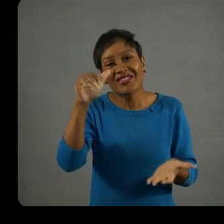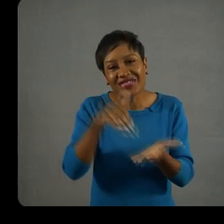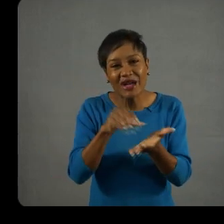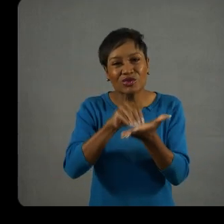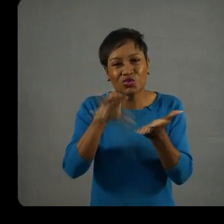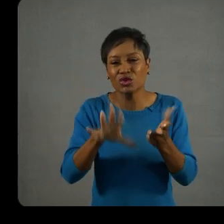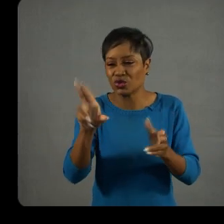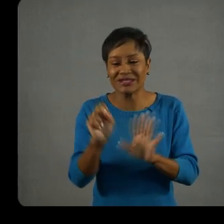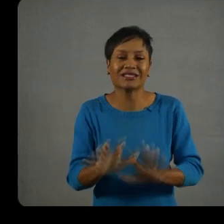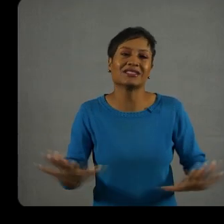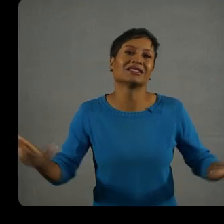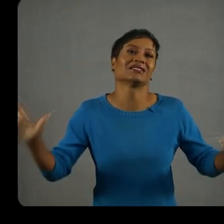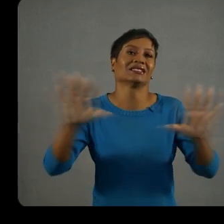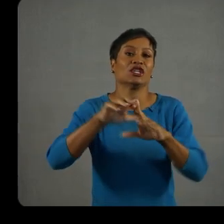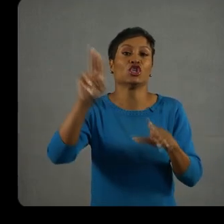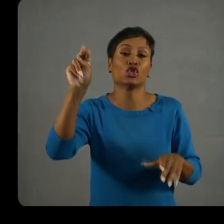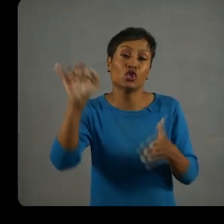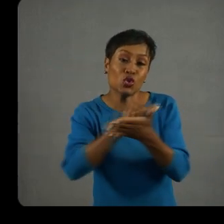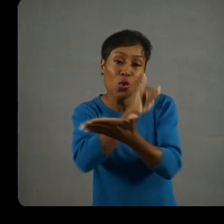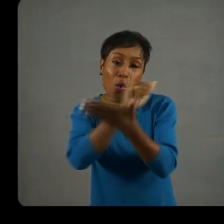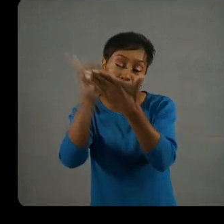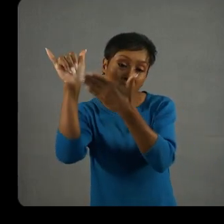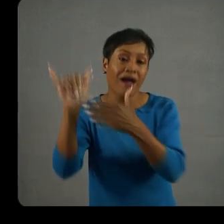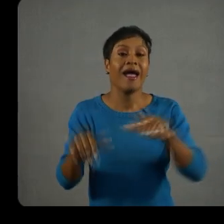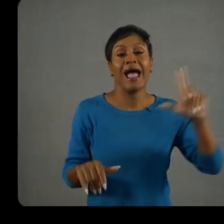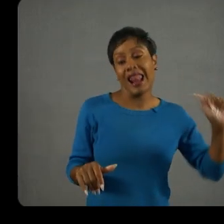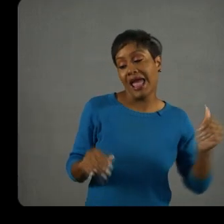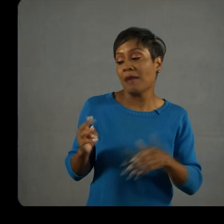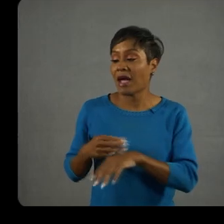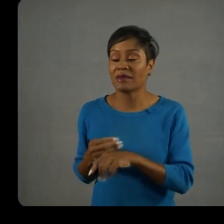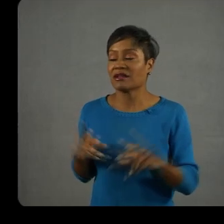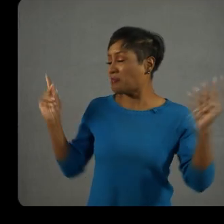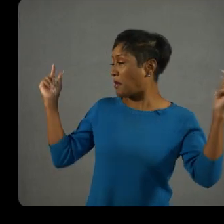across the country in New York, LA, and Miami. Yes.